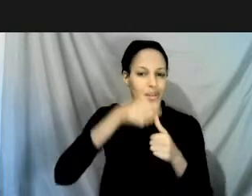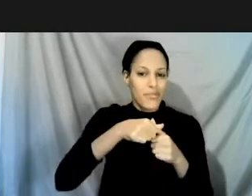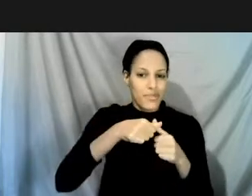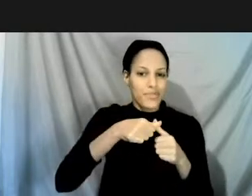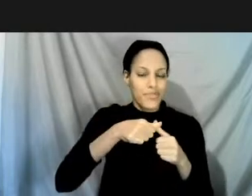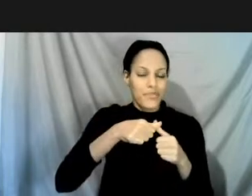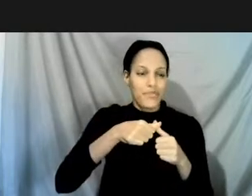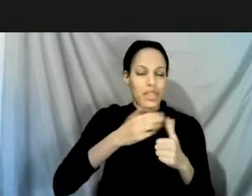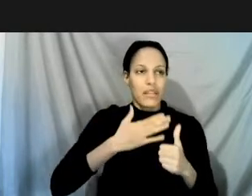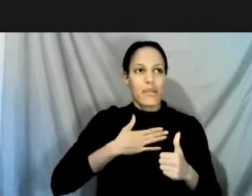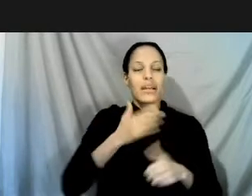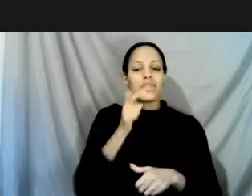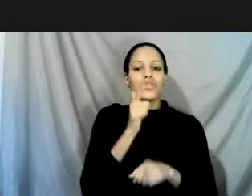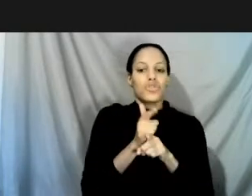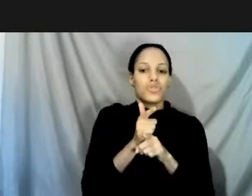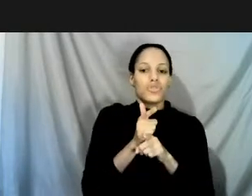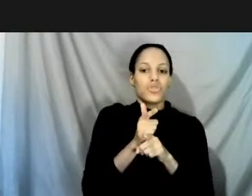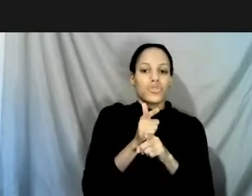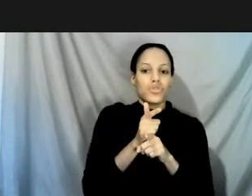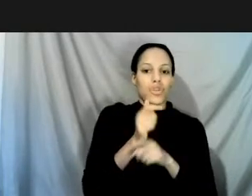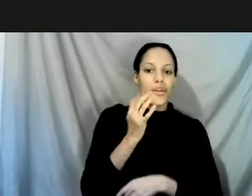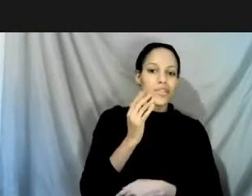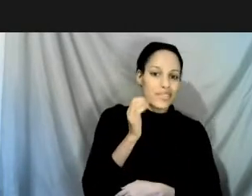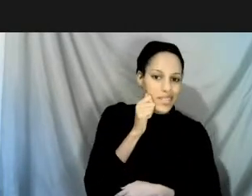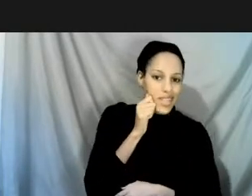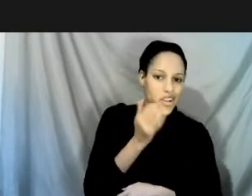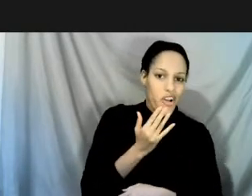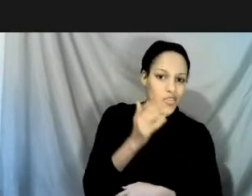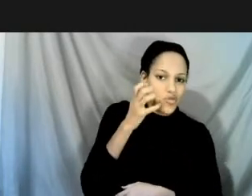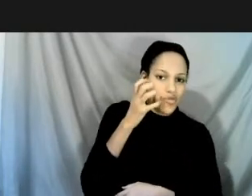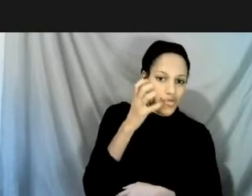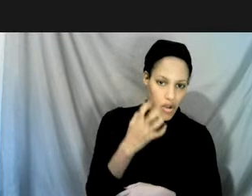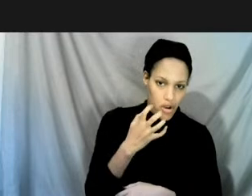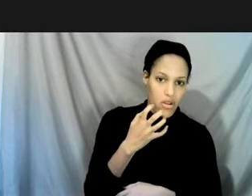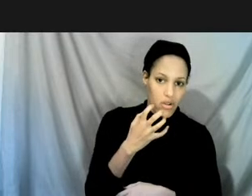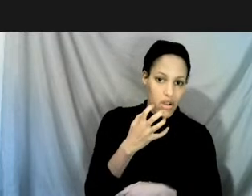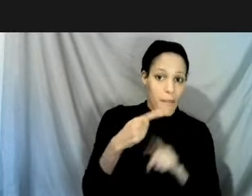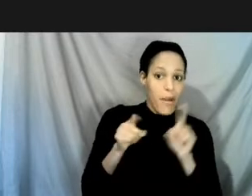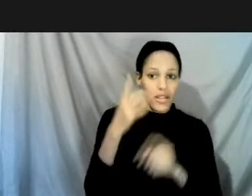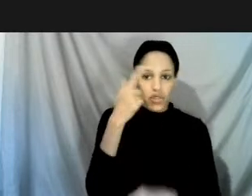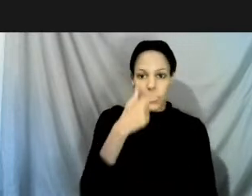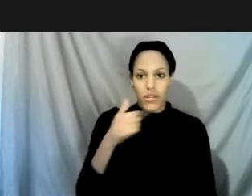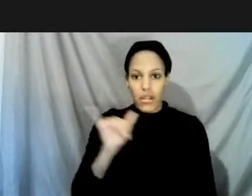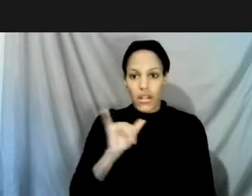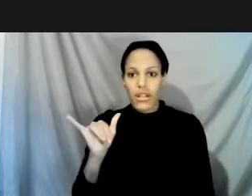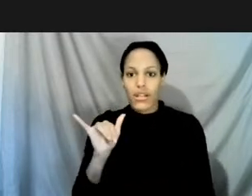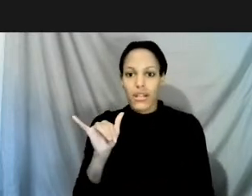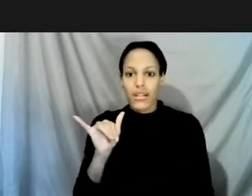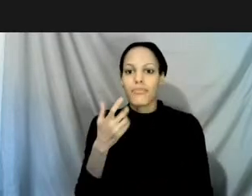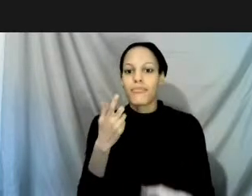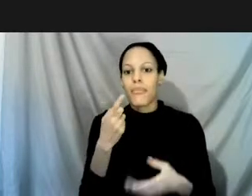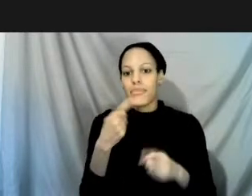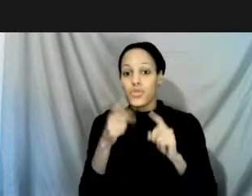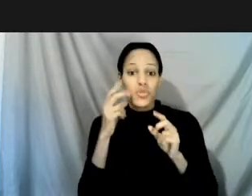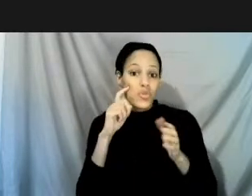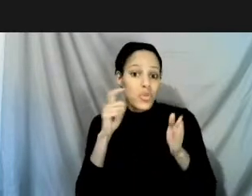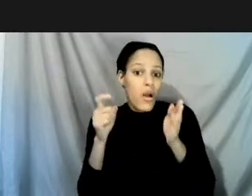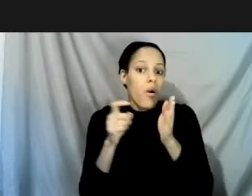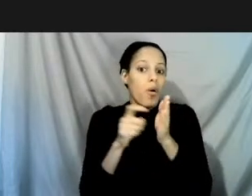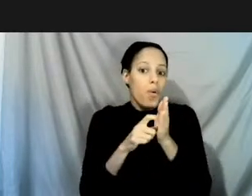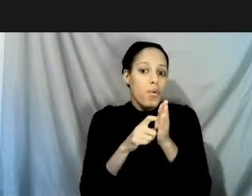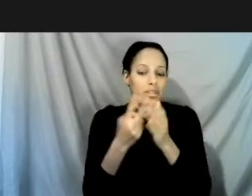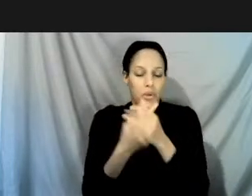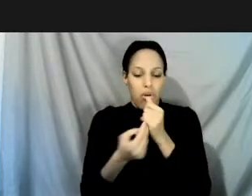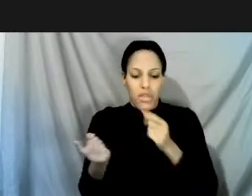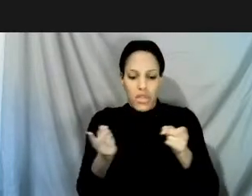I, my sister is darker than I am. But if you look at us, you see that we are sisters. And we both